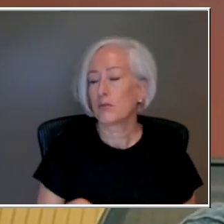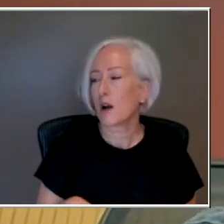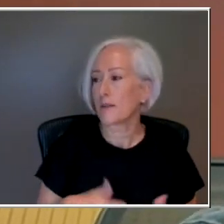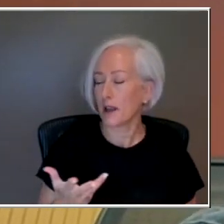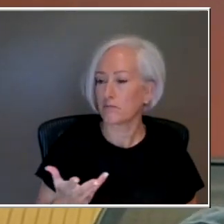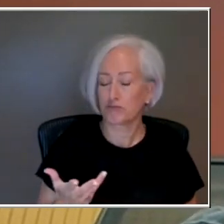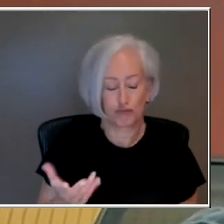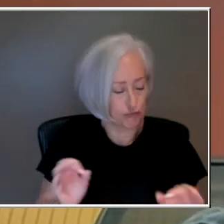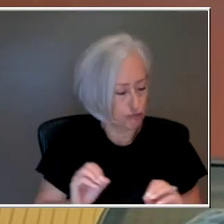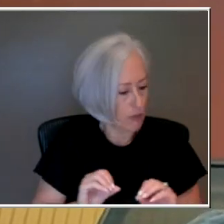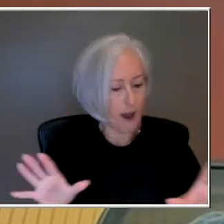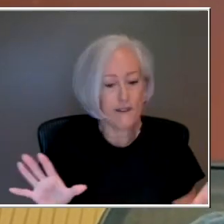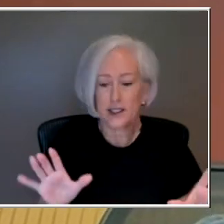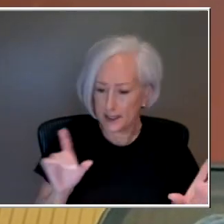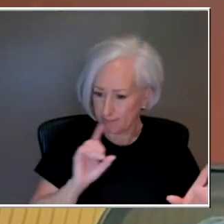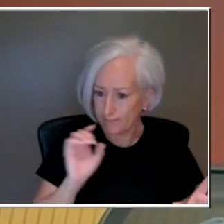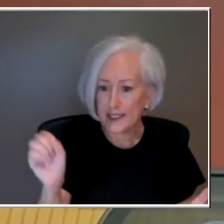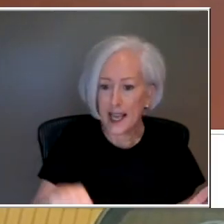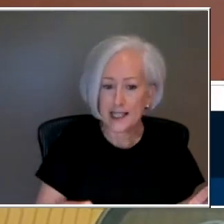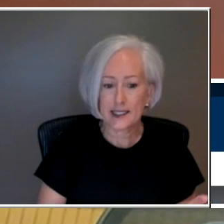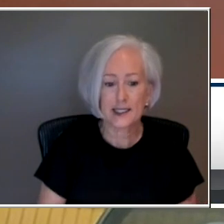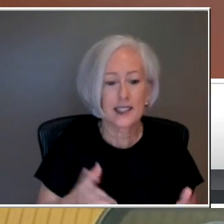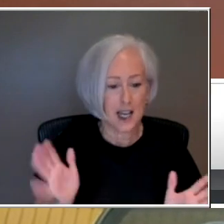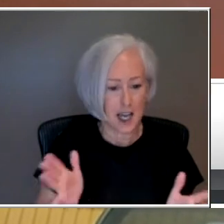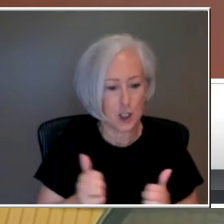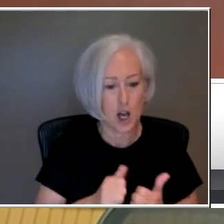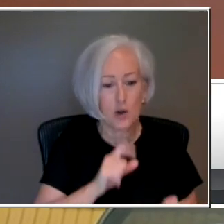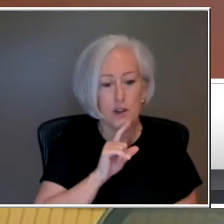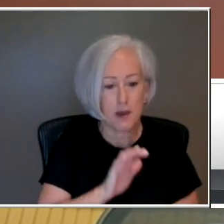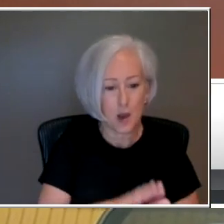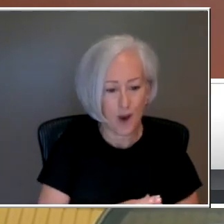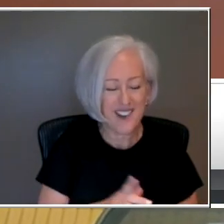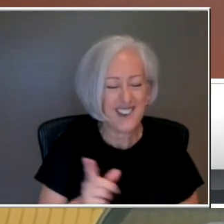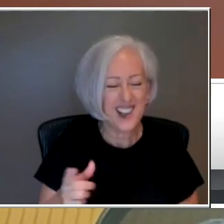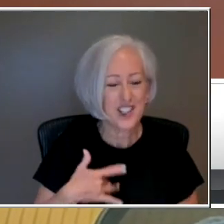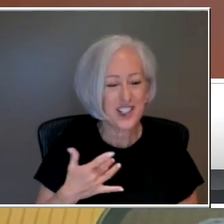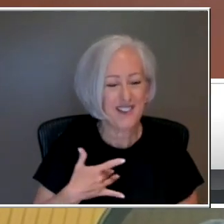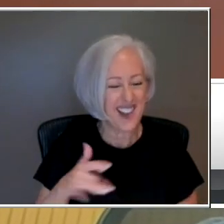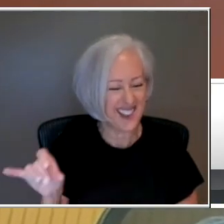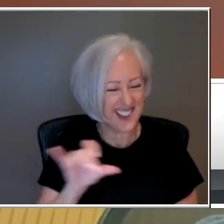And I talked to my wife, and she had the same apprehension, I think, at first, but